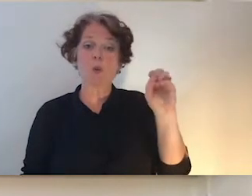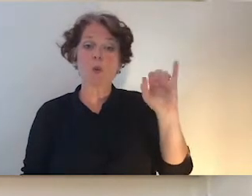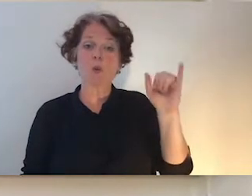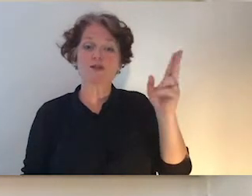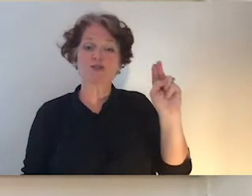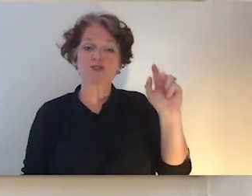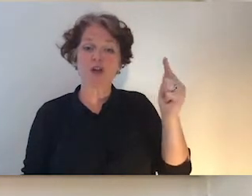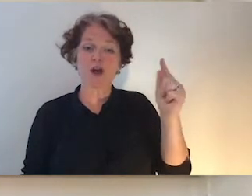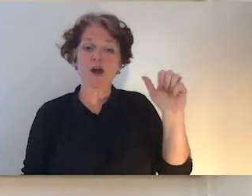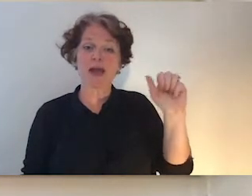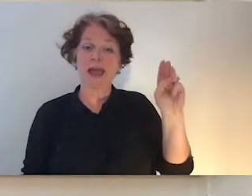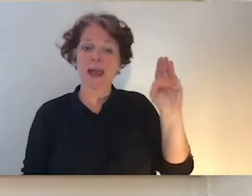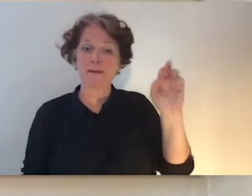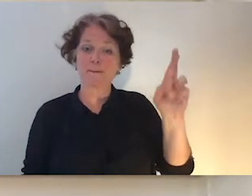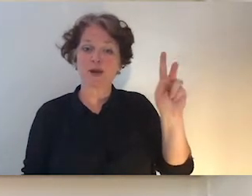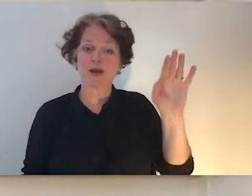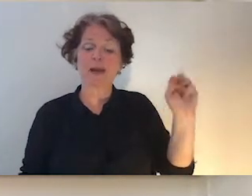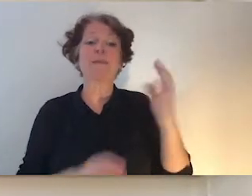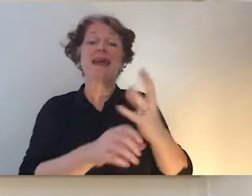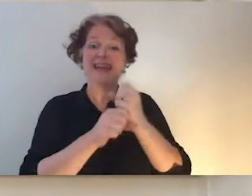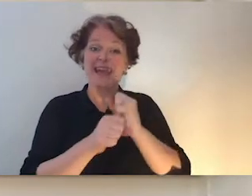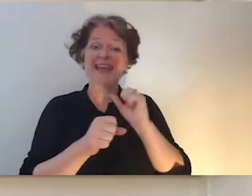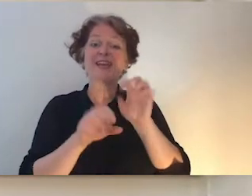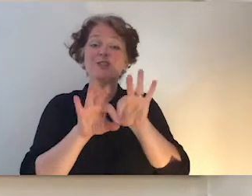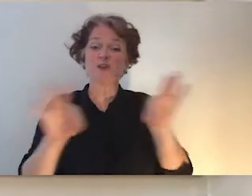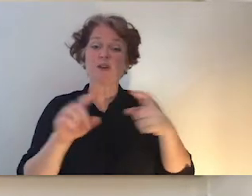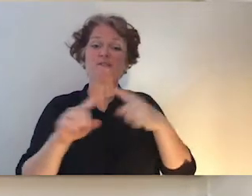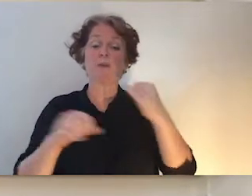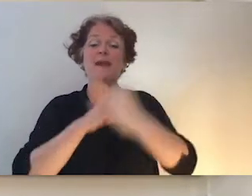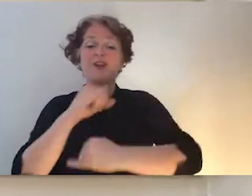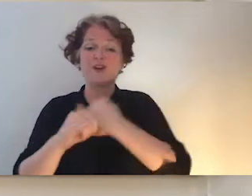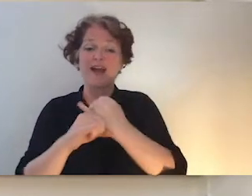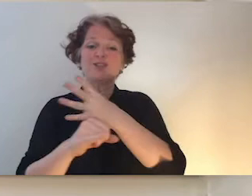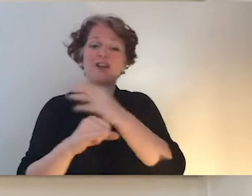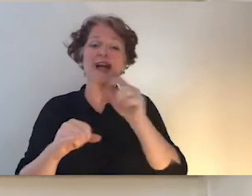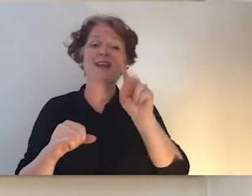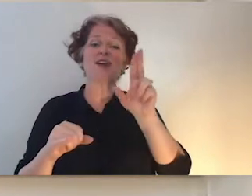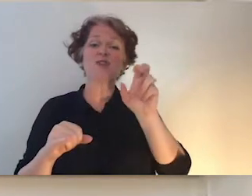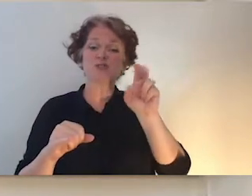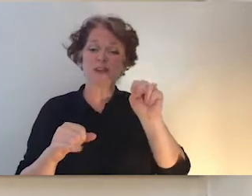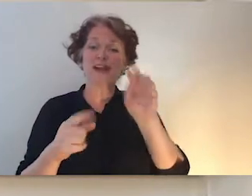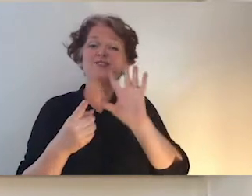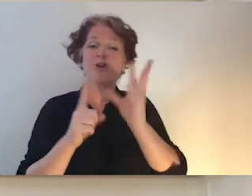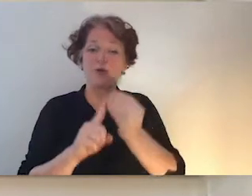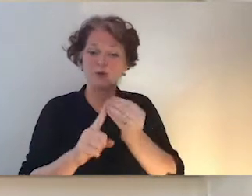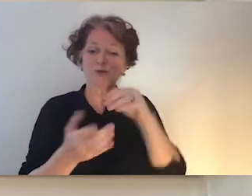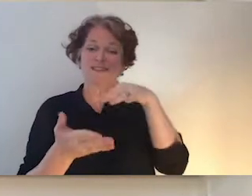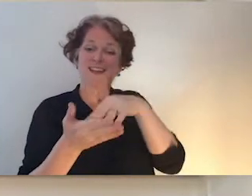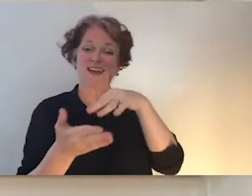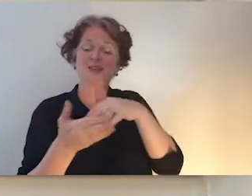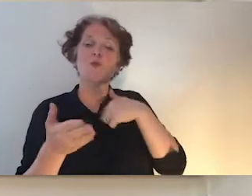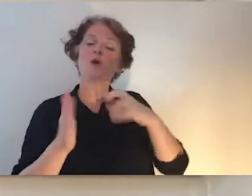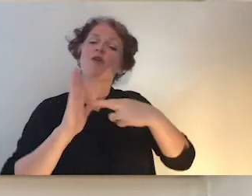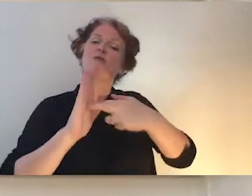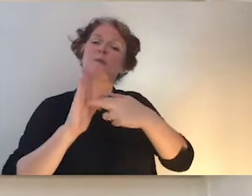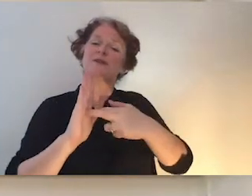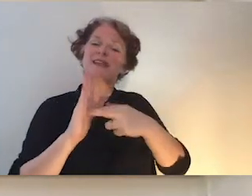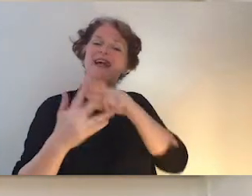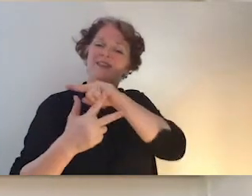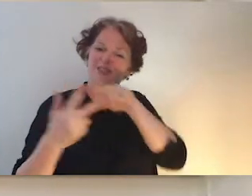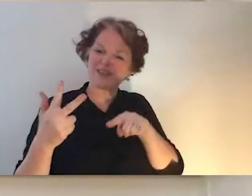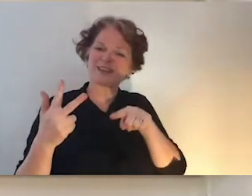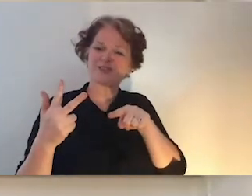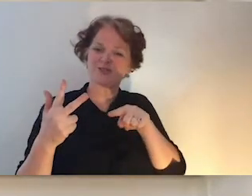is receiving her master's degree from the Department of International and Transcultural Studies, will speak on behalf of her